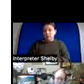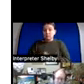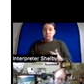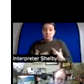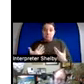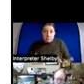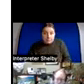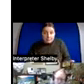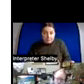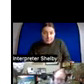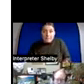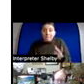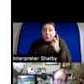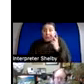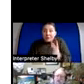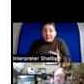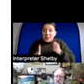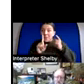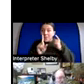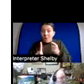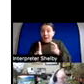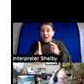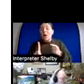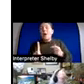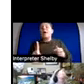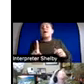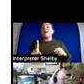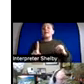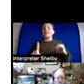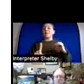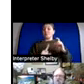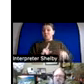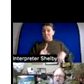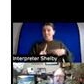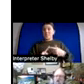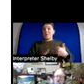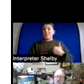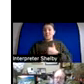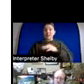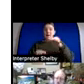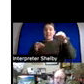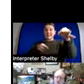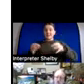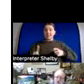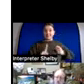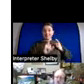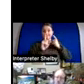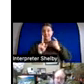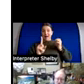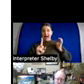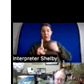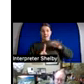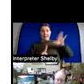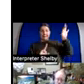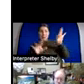when we're explaining our selection here it gets tricky because